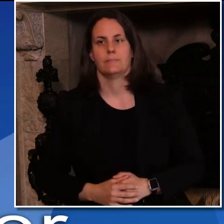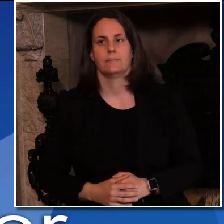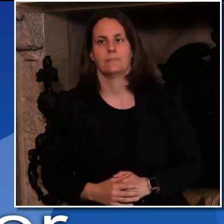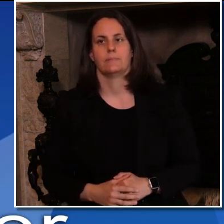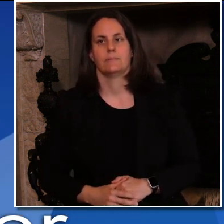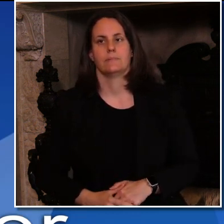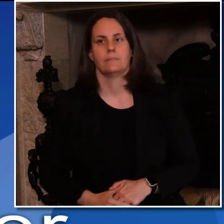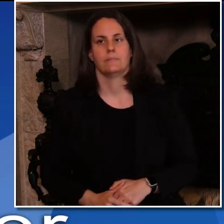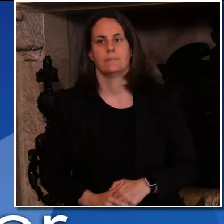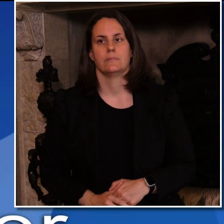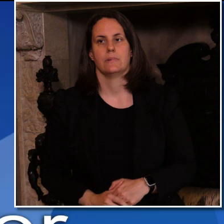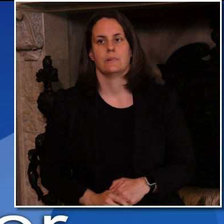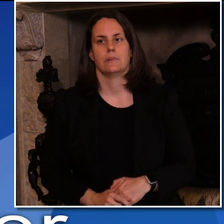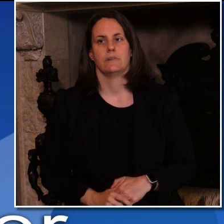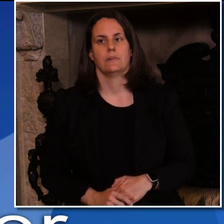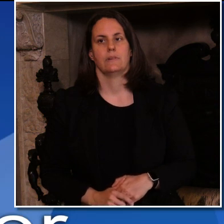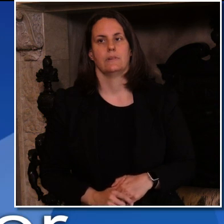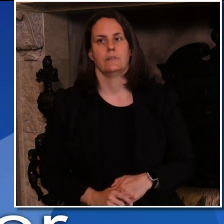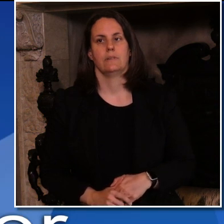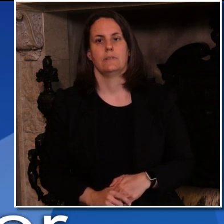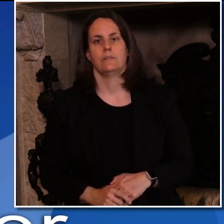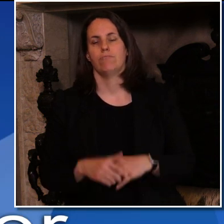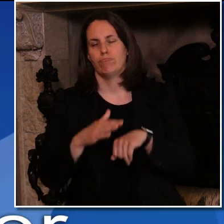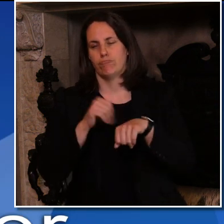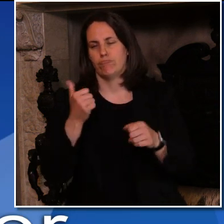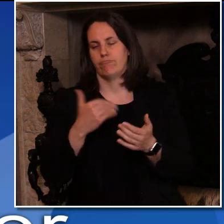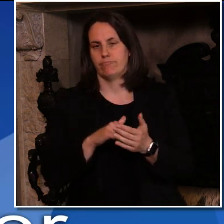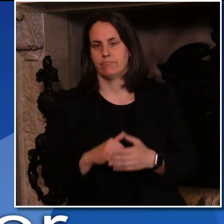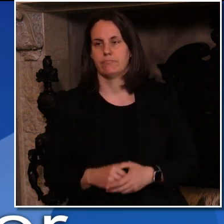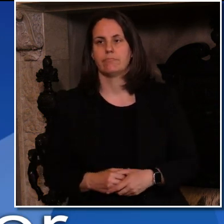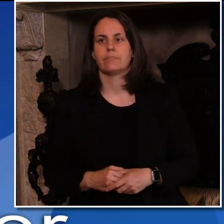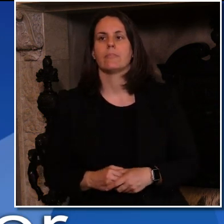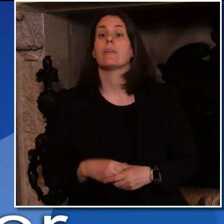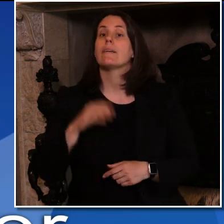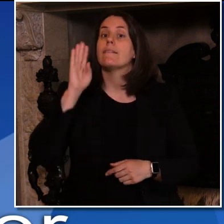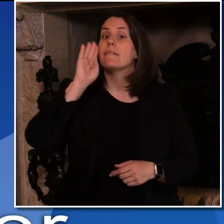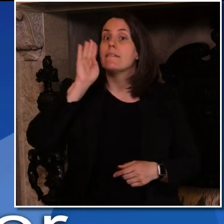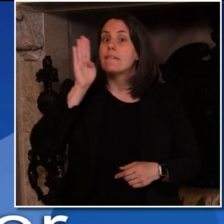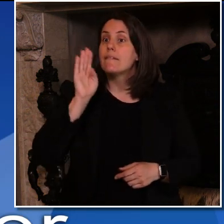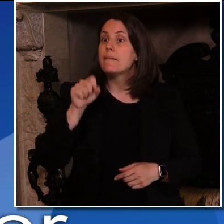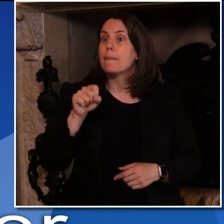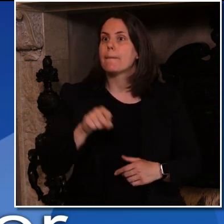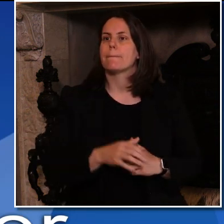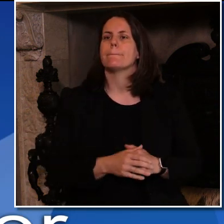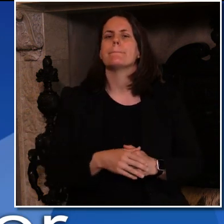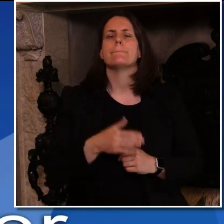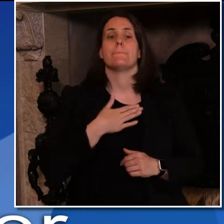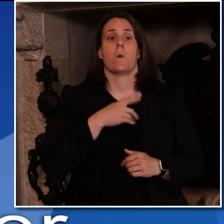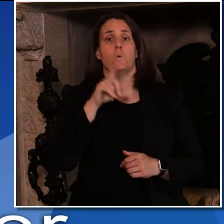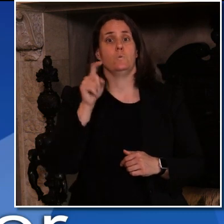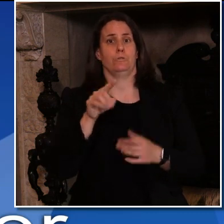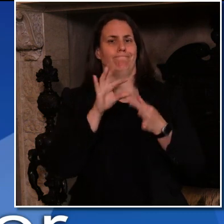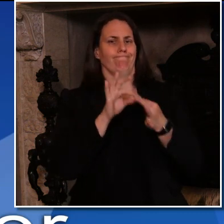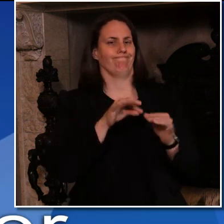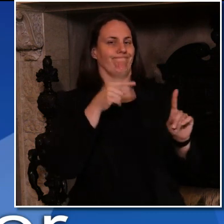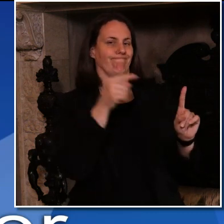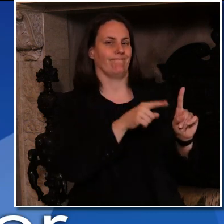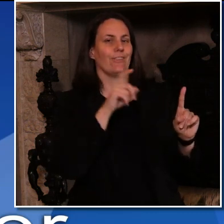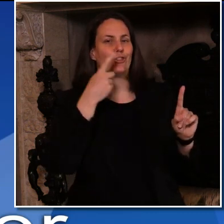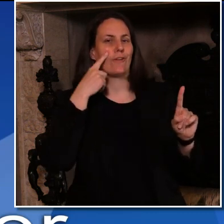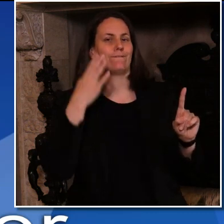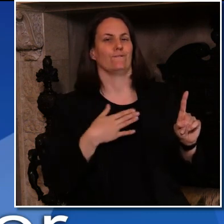Stephanie Hoff from West Politics. Hi, yes, my question is for Governor Evers. Governor, will there